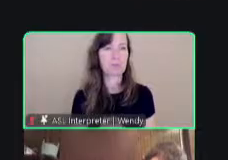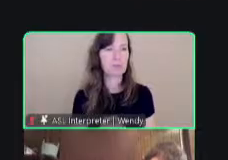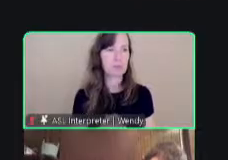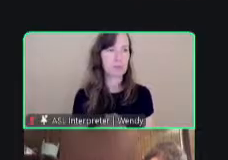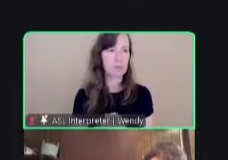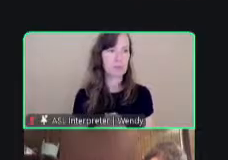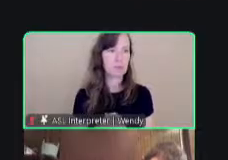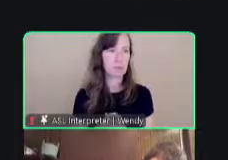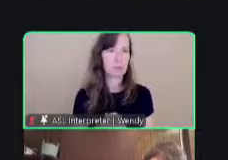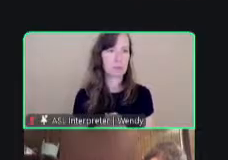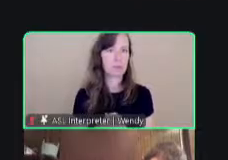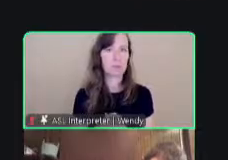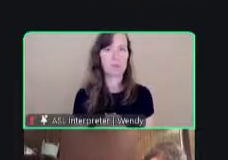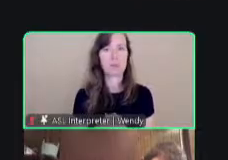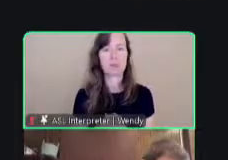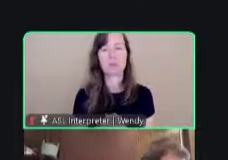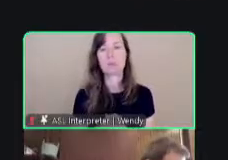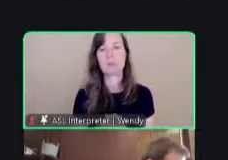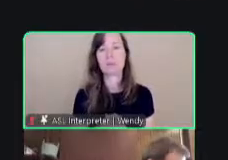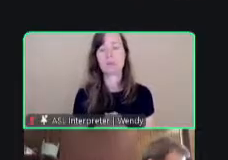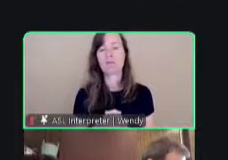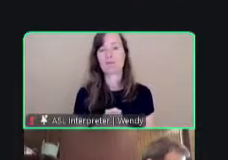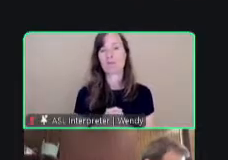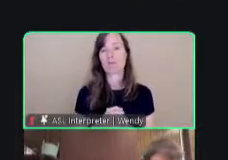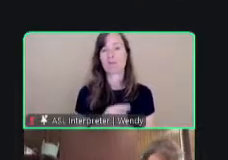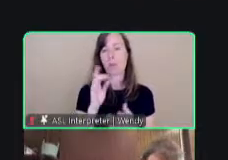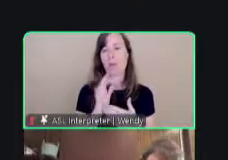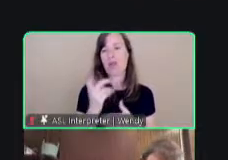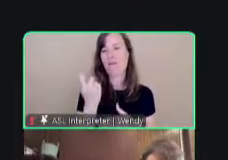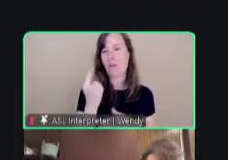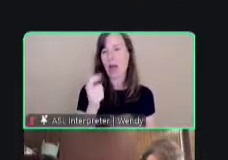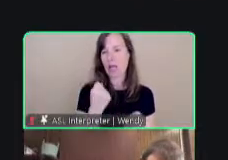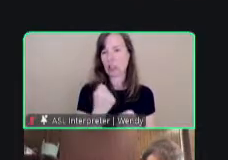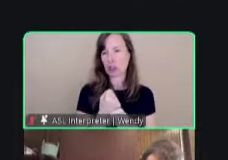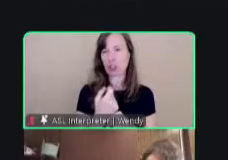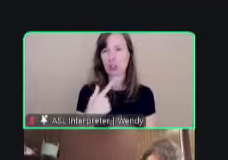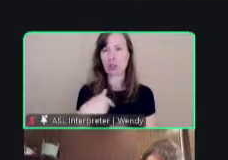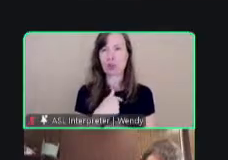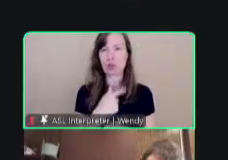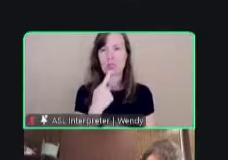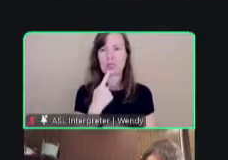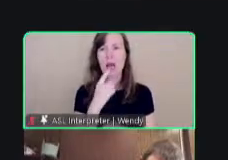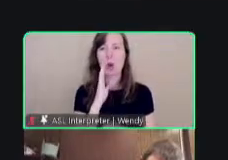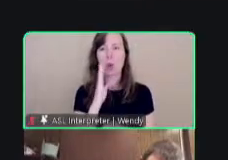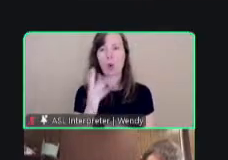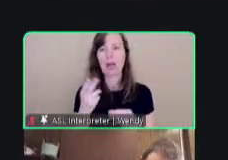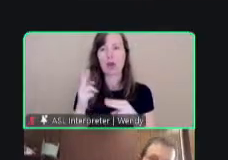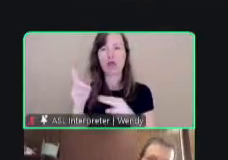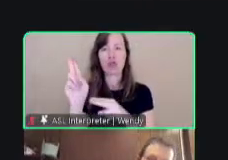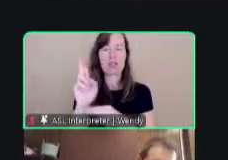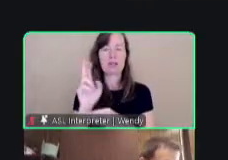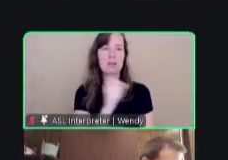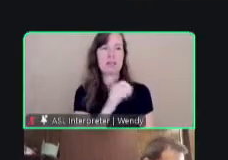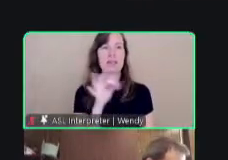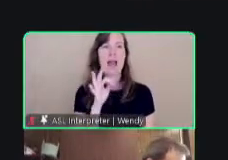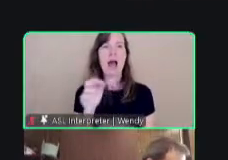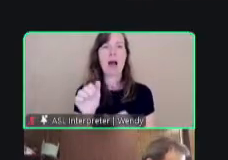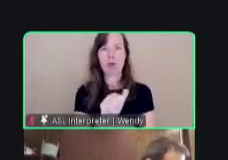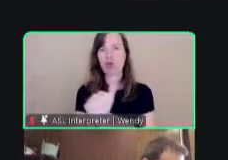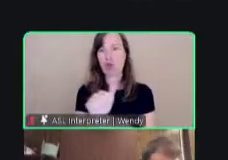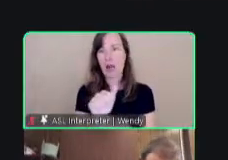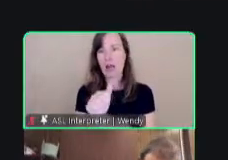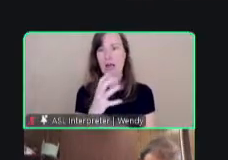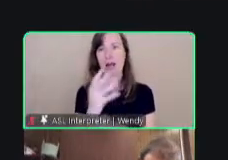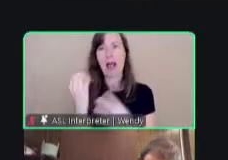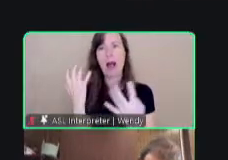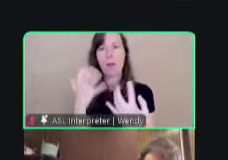And so I believe in past years, I've said we were going to ramp up our staff training on regulatory compliance. Want to